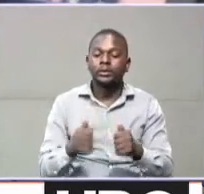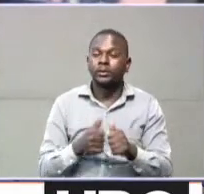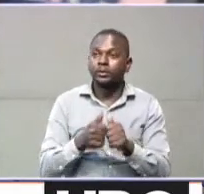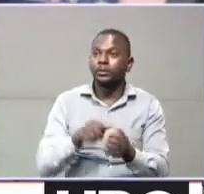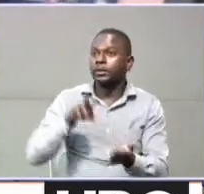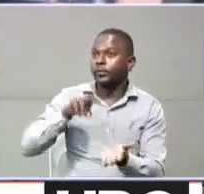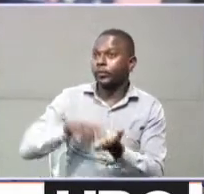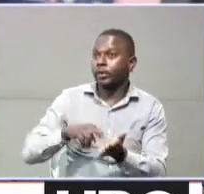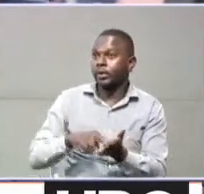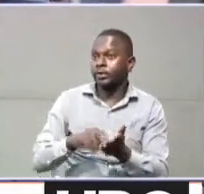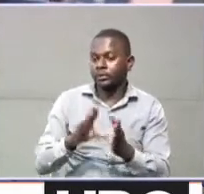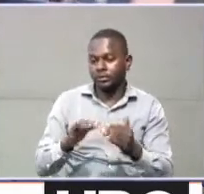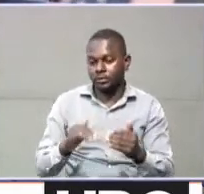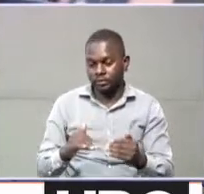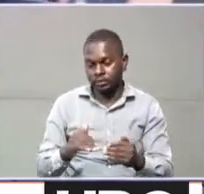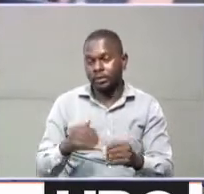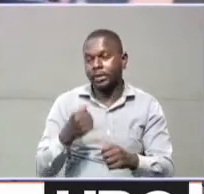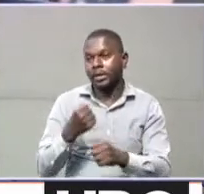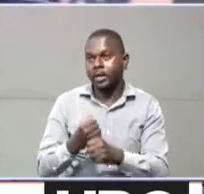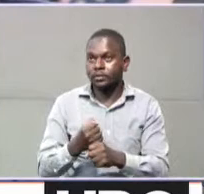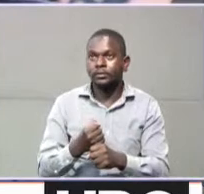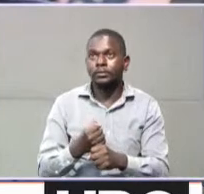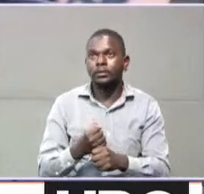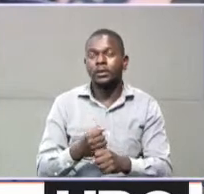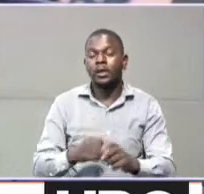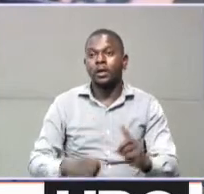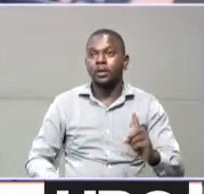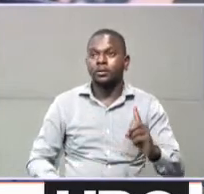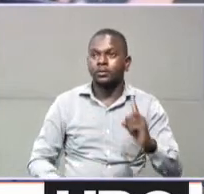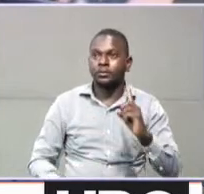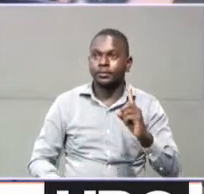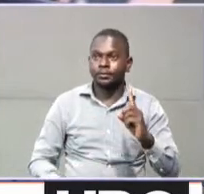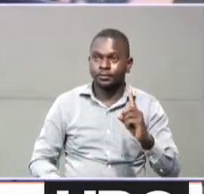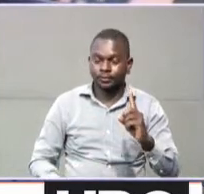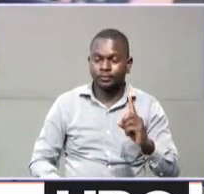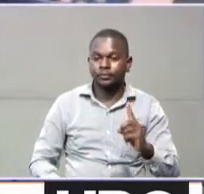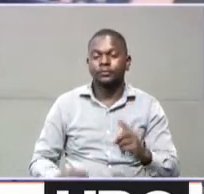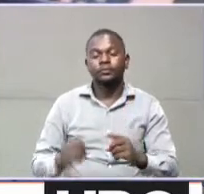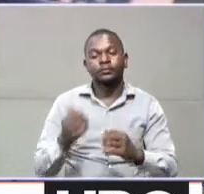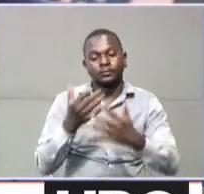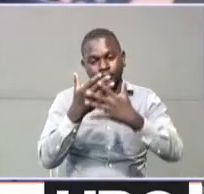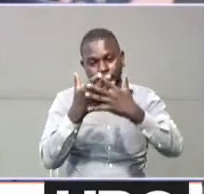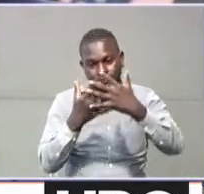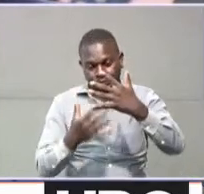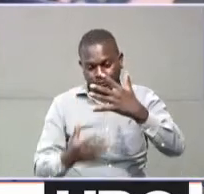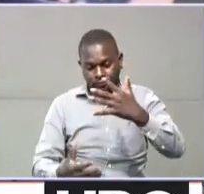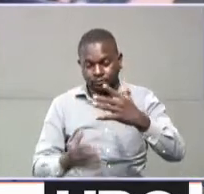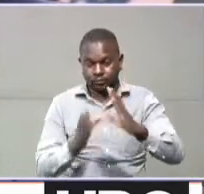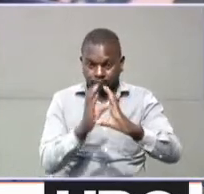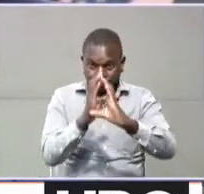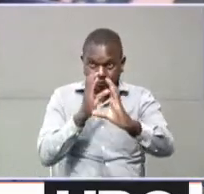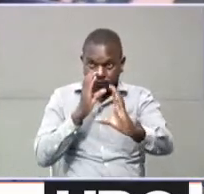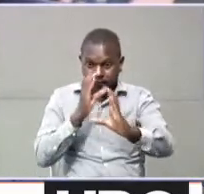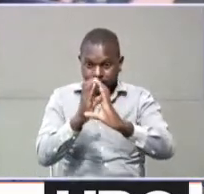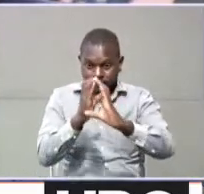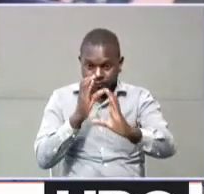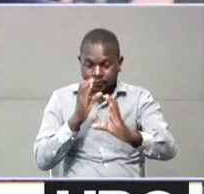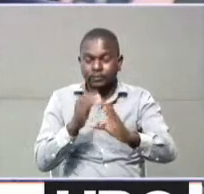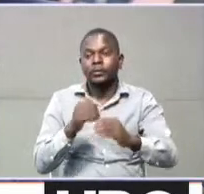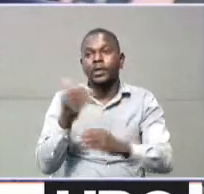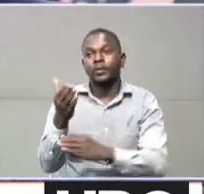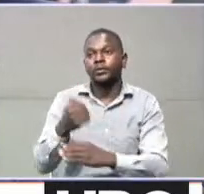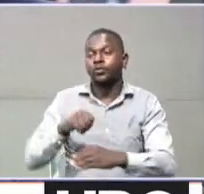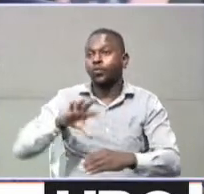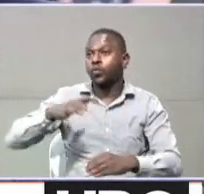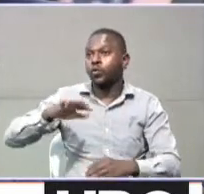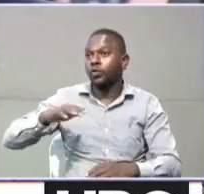recommendations are being undertaken one a comprehensive drainage by the minister of